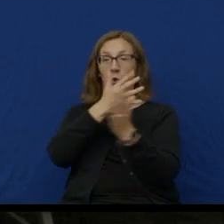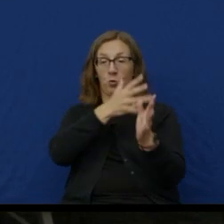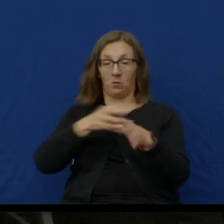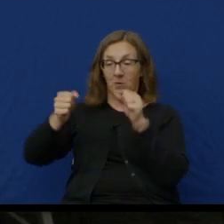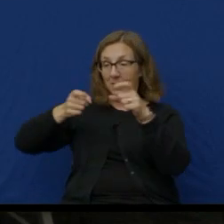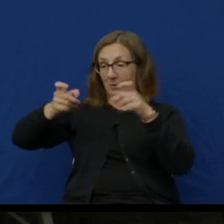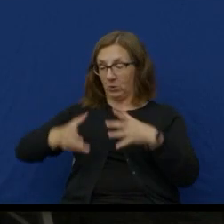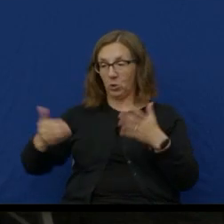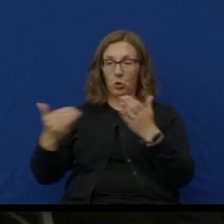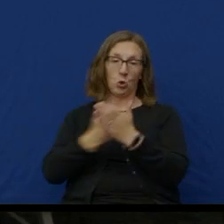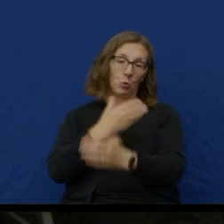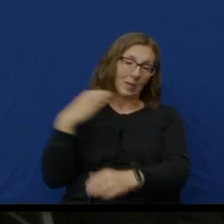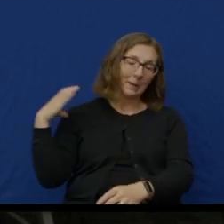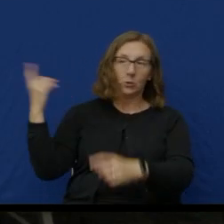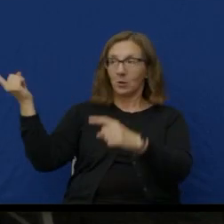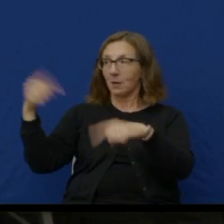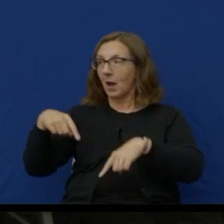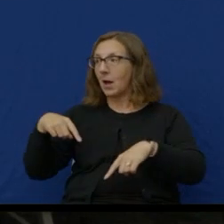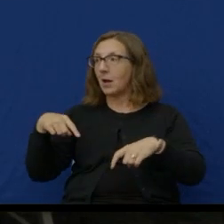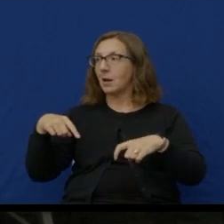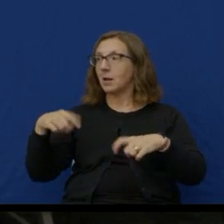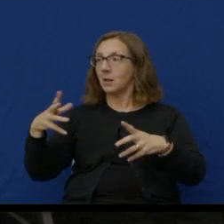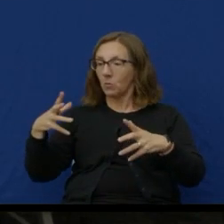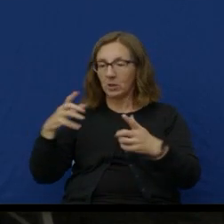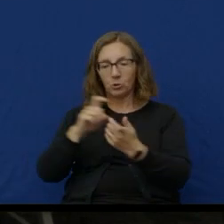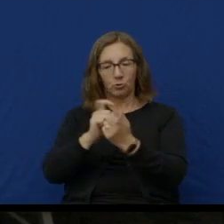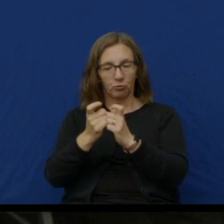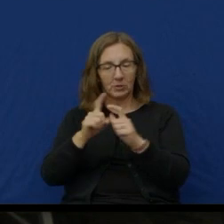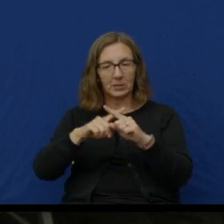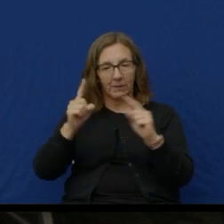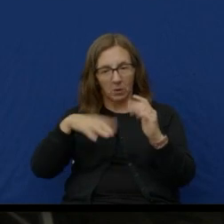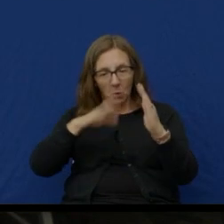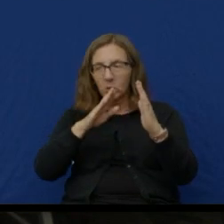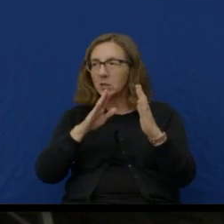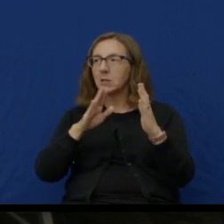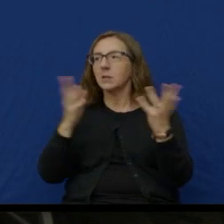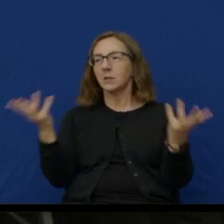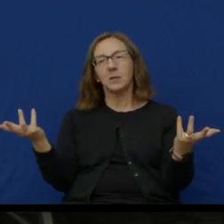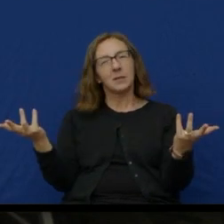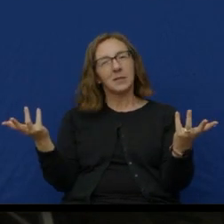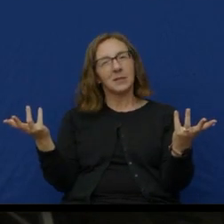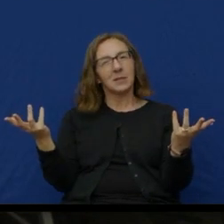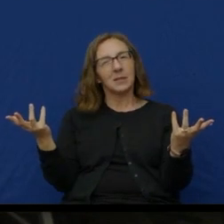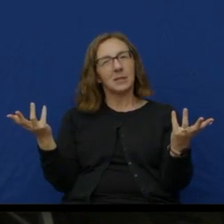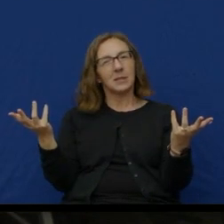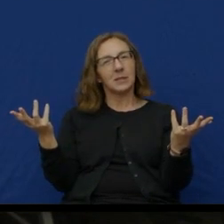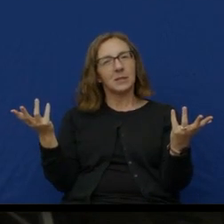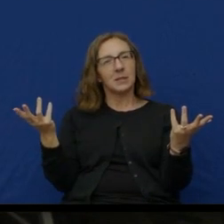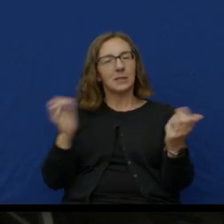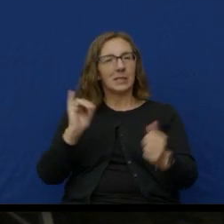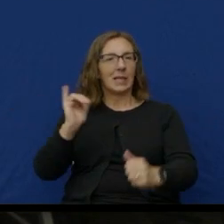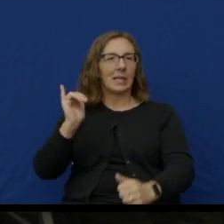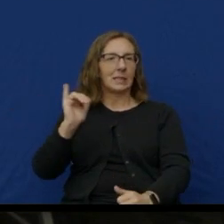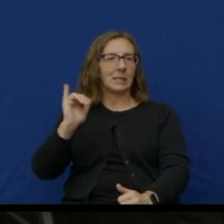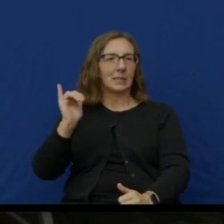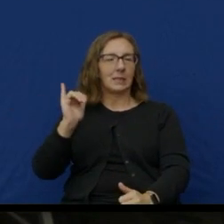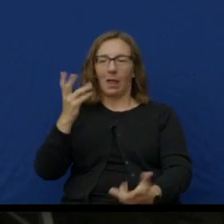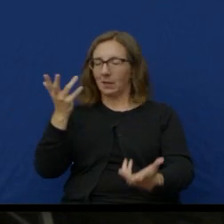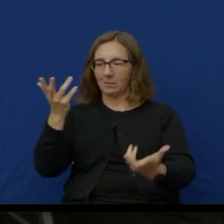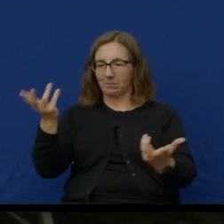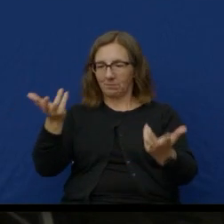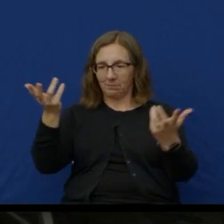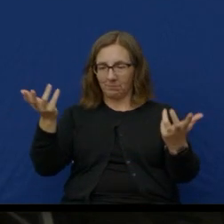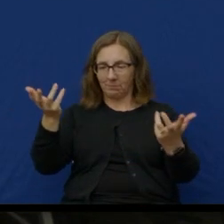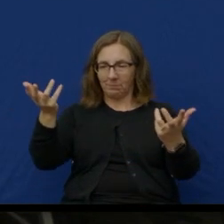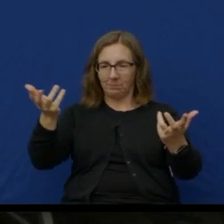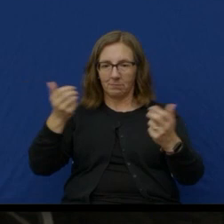commissioner come in, and everybody wants to try something slightly different. It's like having a 2x4 on a table, and they